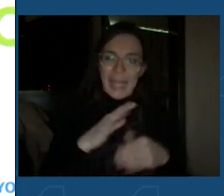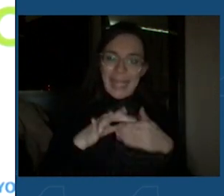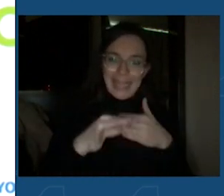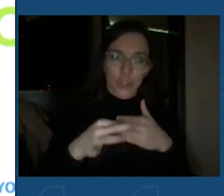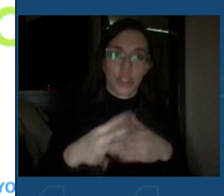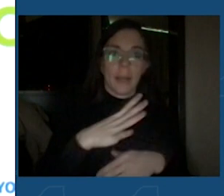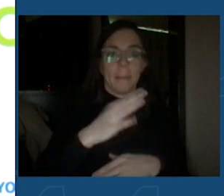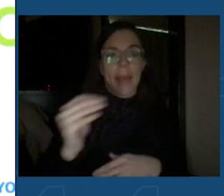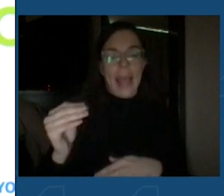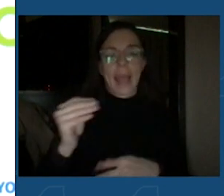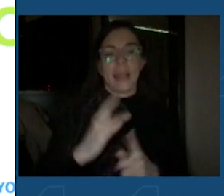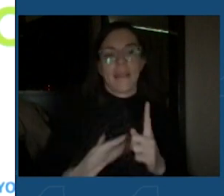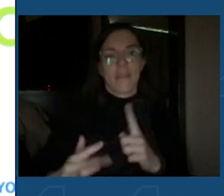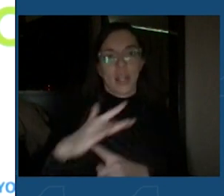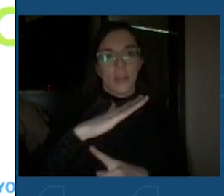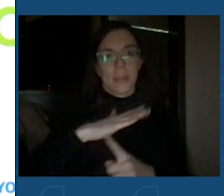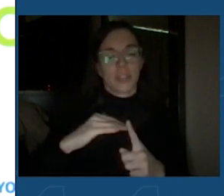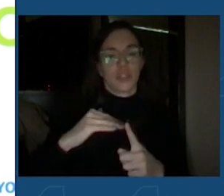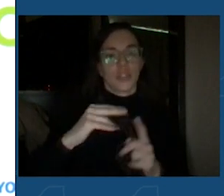design designation.